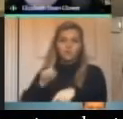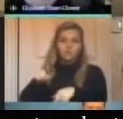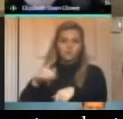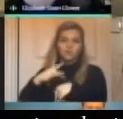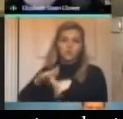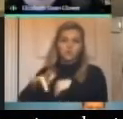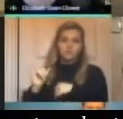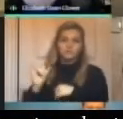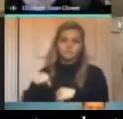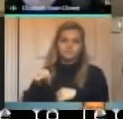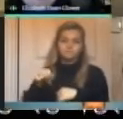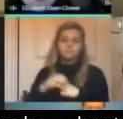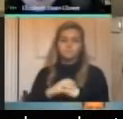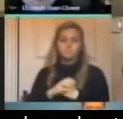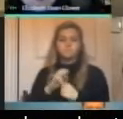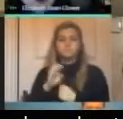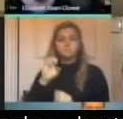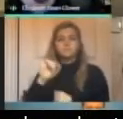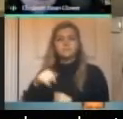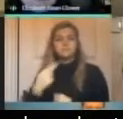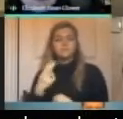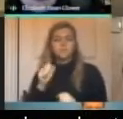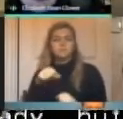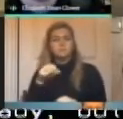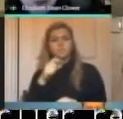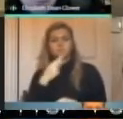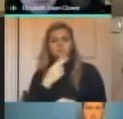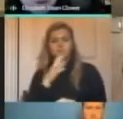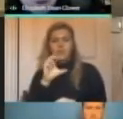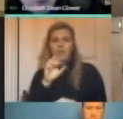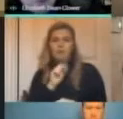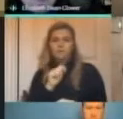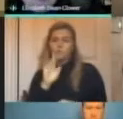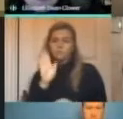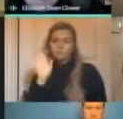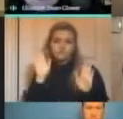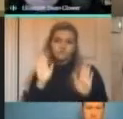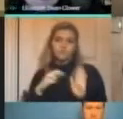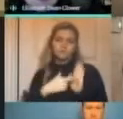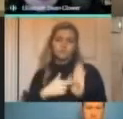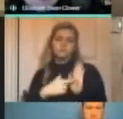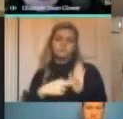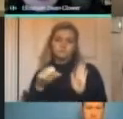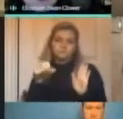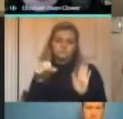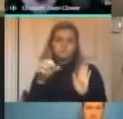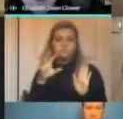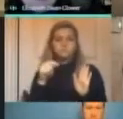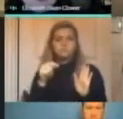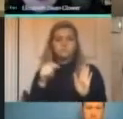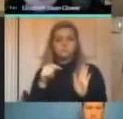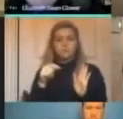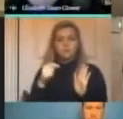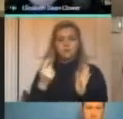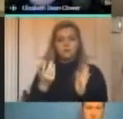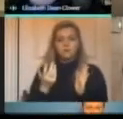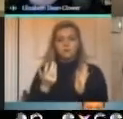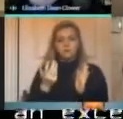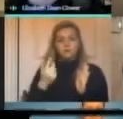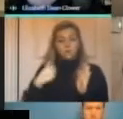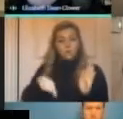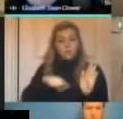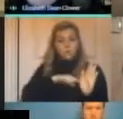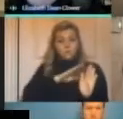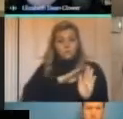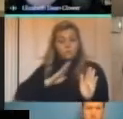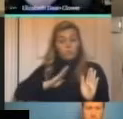business, I know that there's a heading looking ahead to 2021. So Commissioner, do you and your office have some stuff